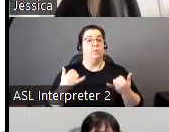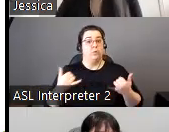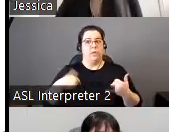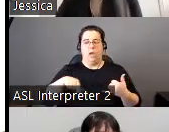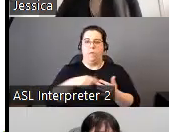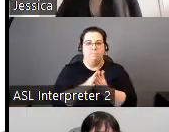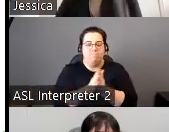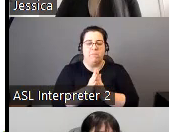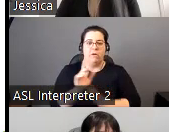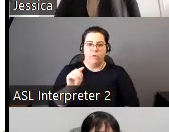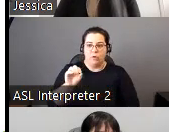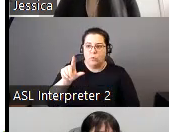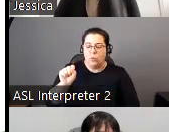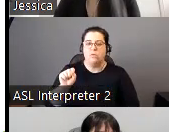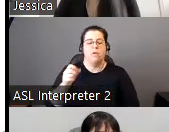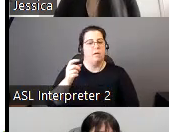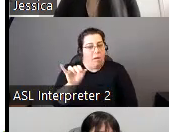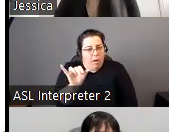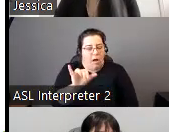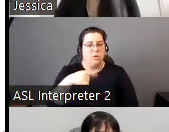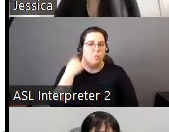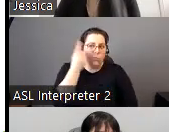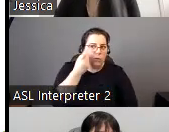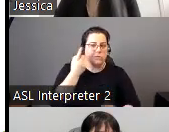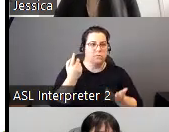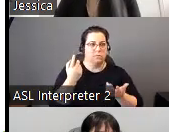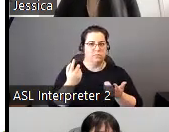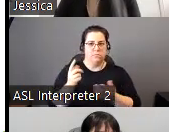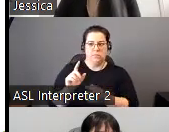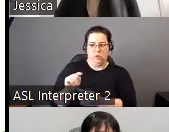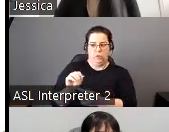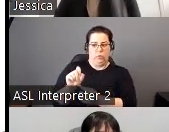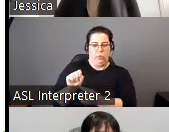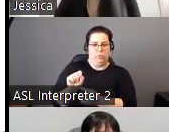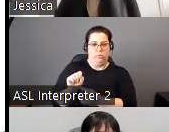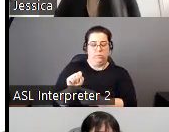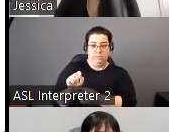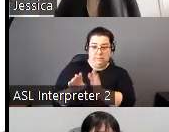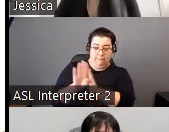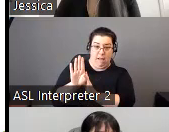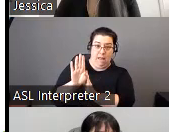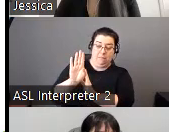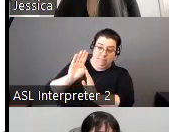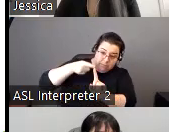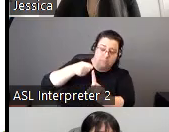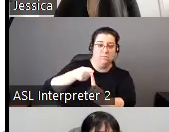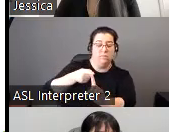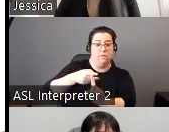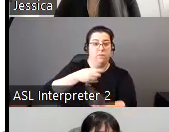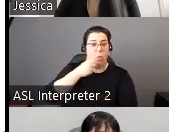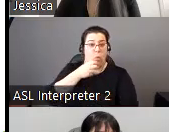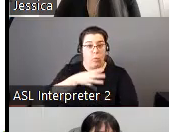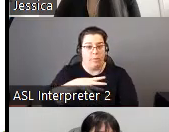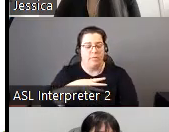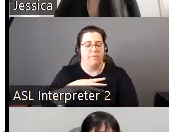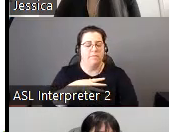looking to see if they actually are focused or developed for older women is, I don't know, obviously